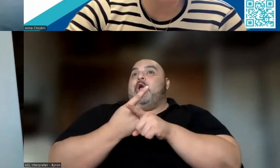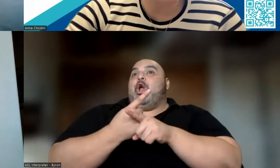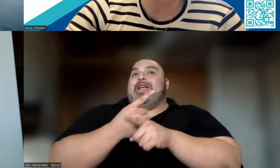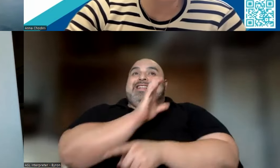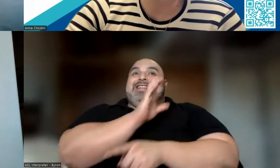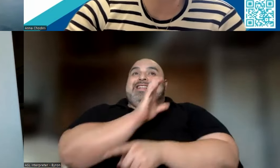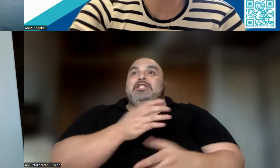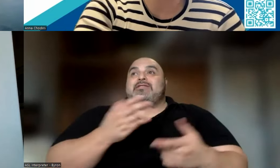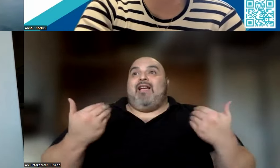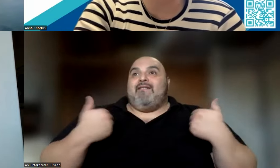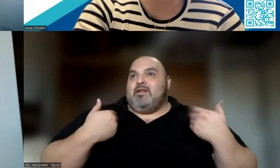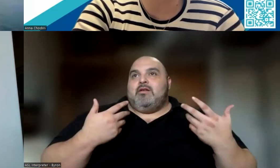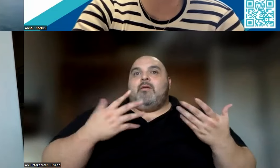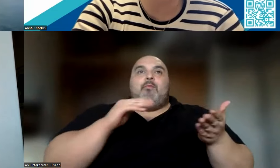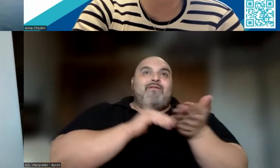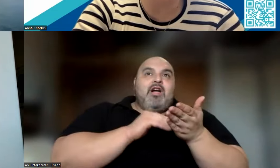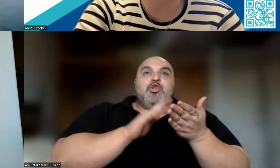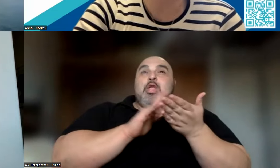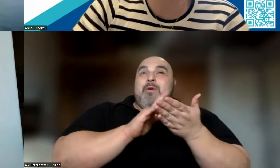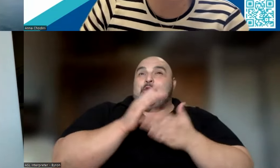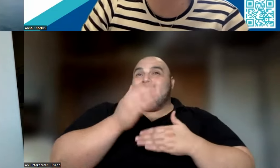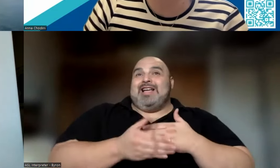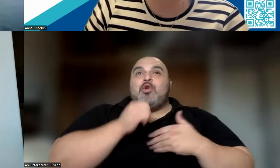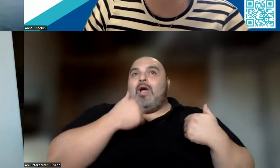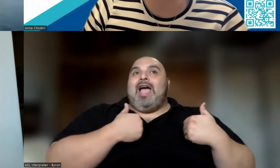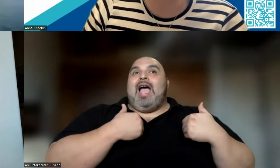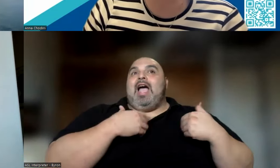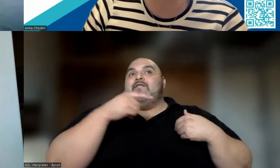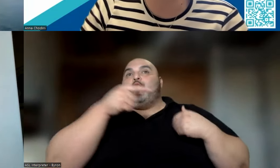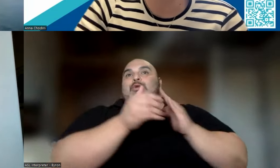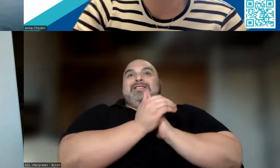or the medical side of things don't really always have those skills, and the community